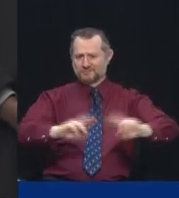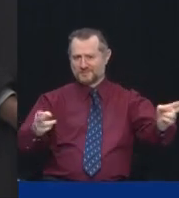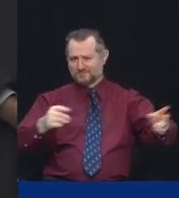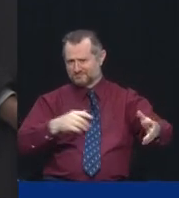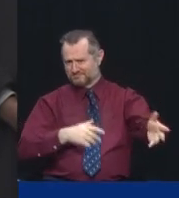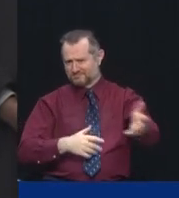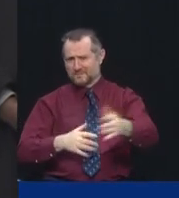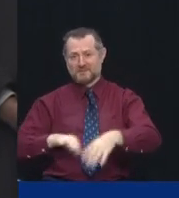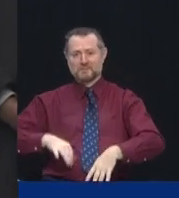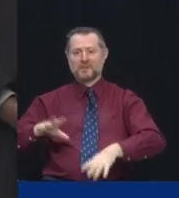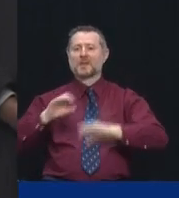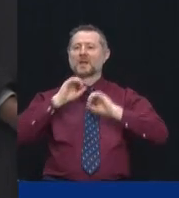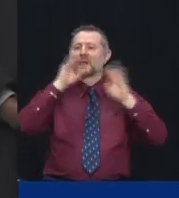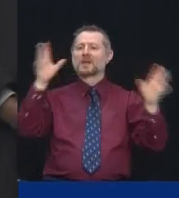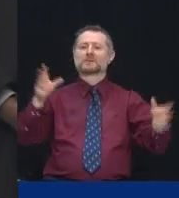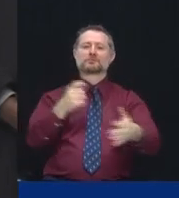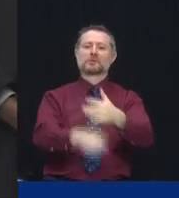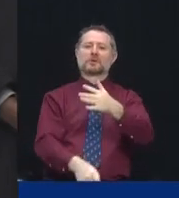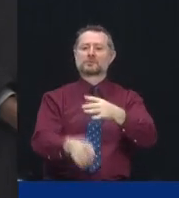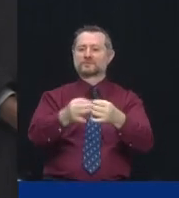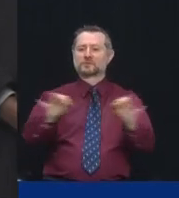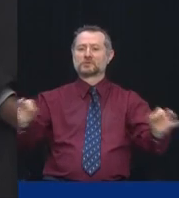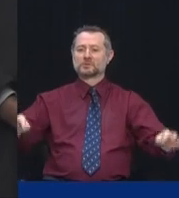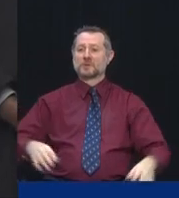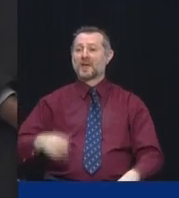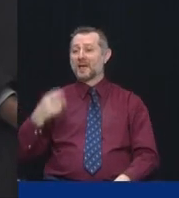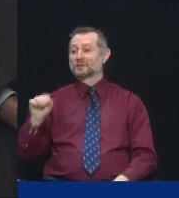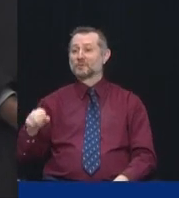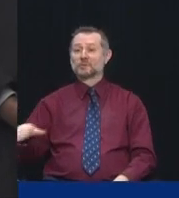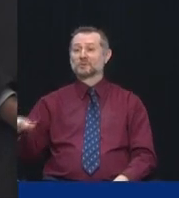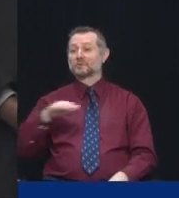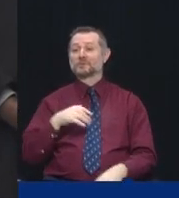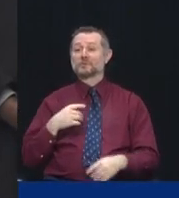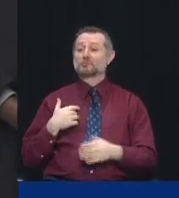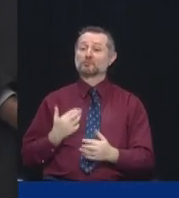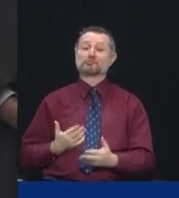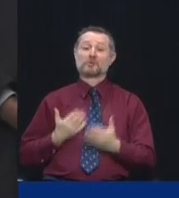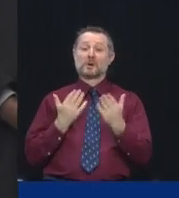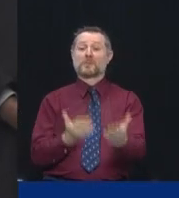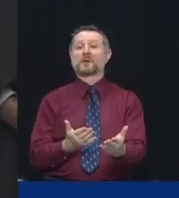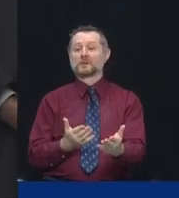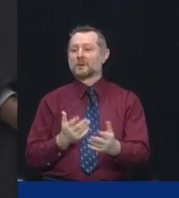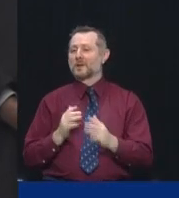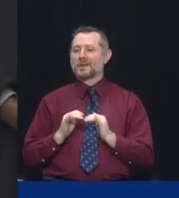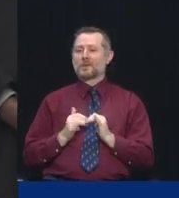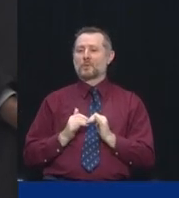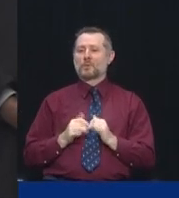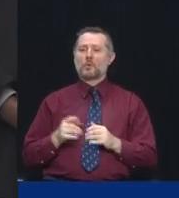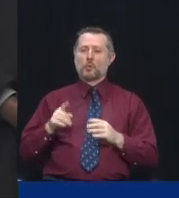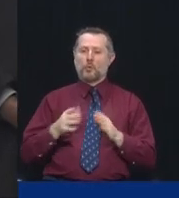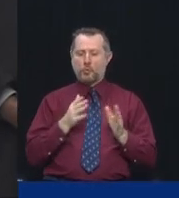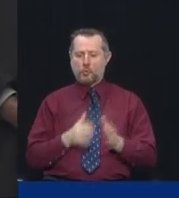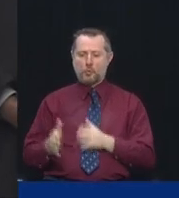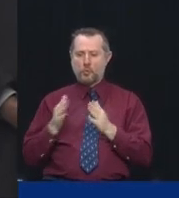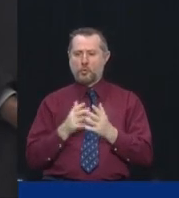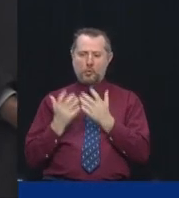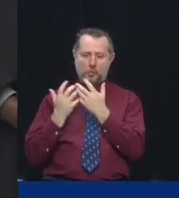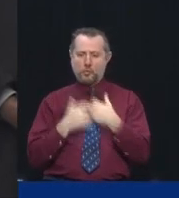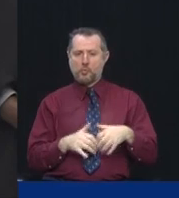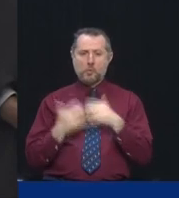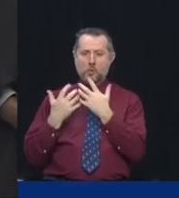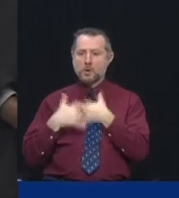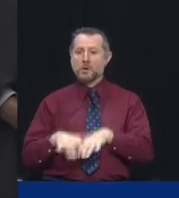schools, I recommend high schools do this as an organized effort. School is